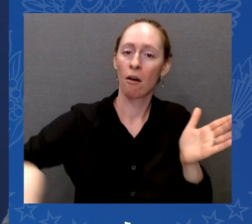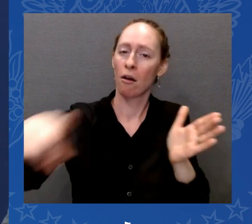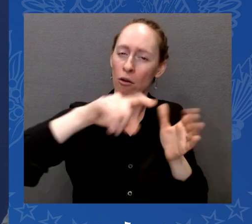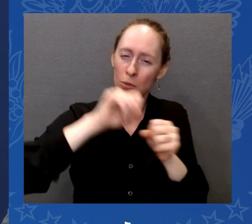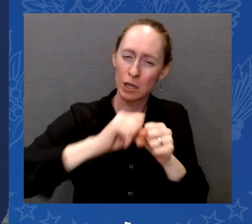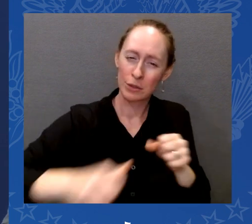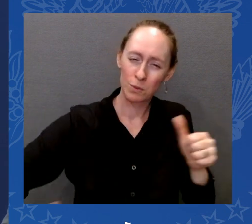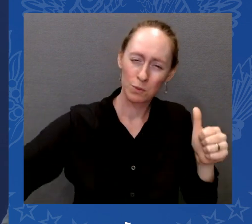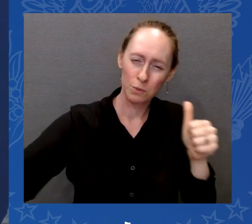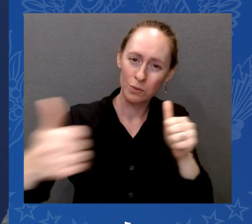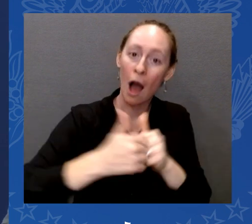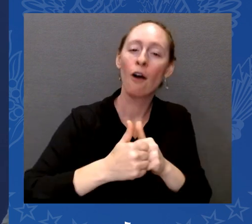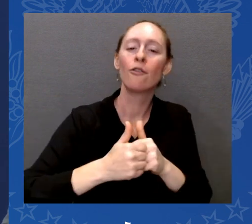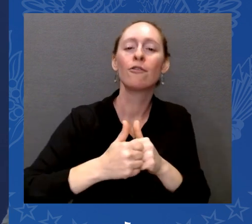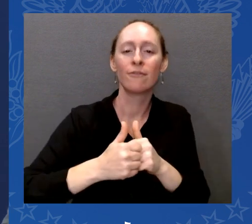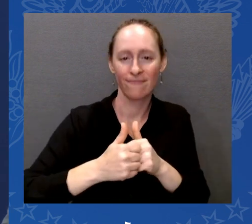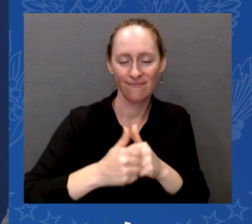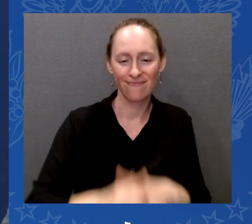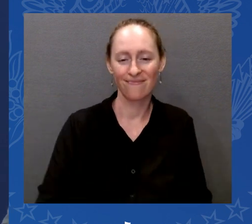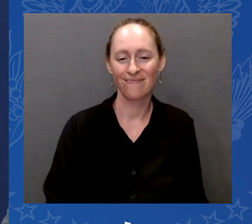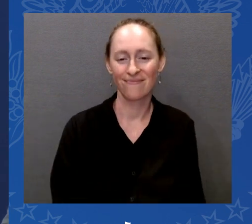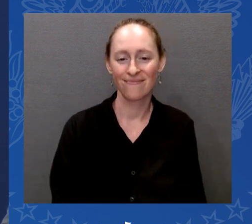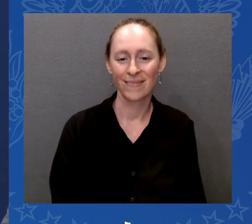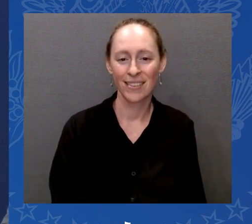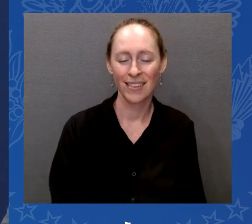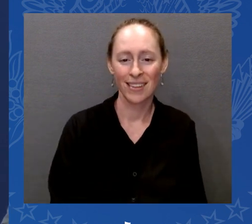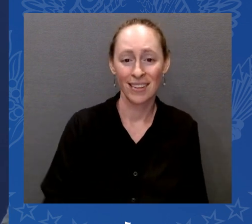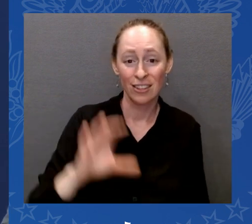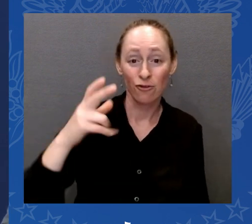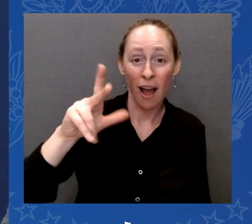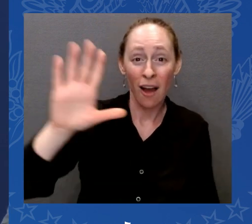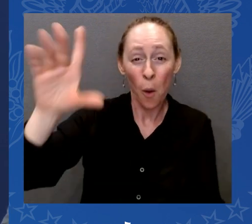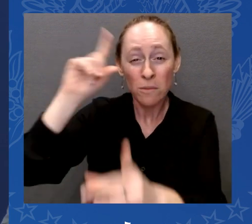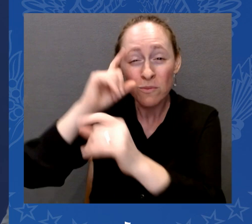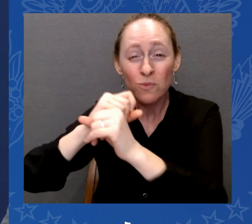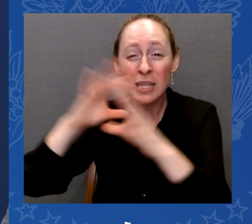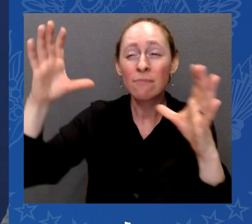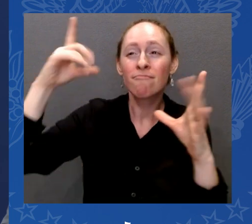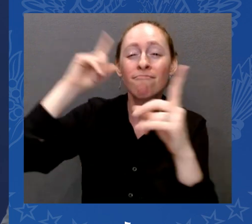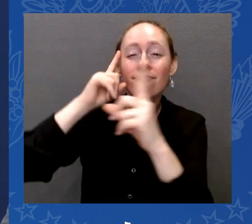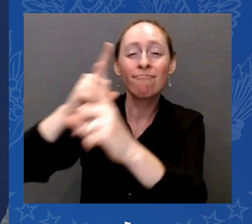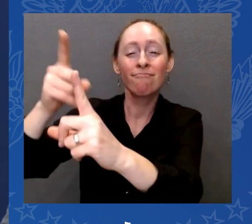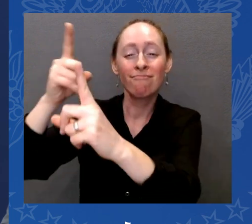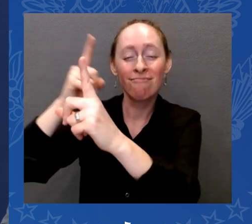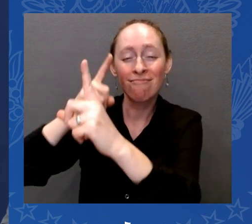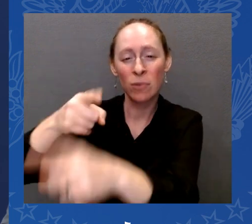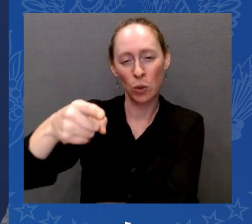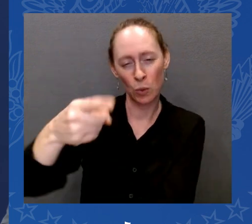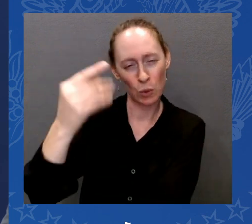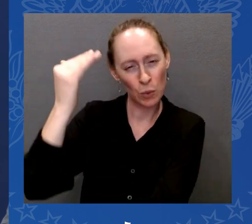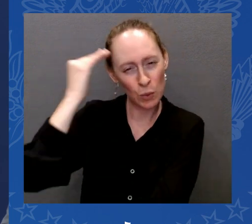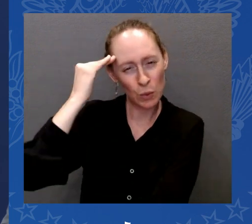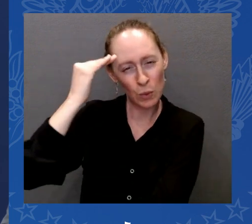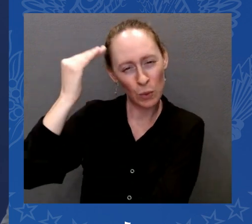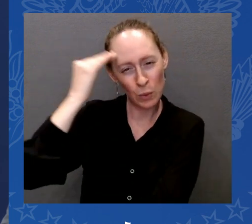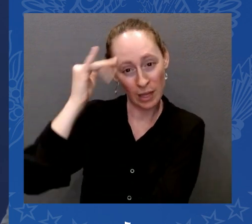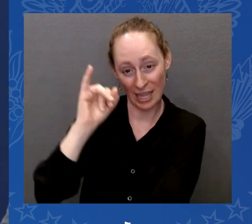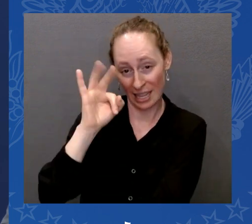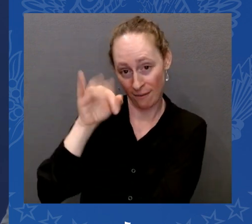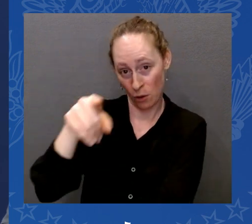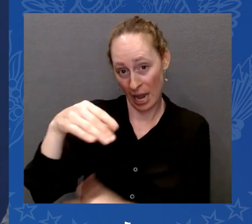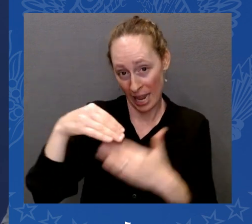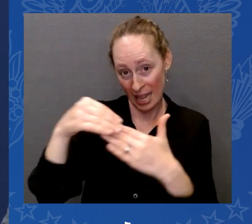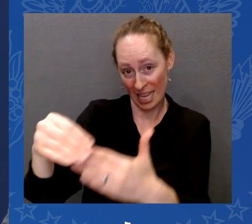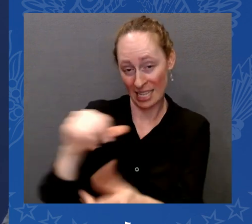dream vision from the beginning, something he knew he would do when he became majority leader. So I just want to thank Senator Schumer for not